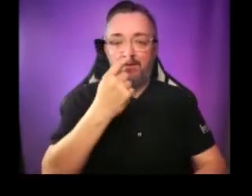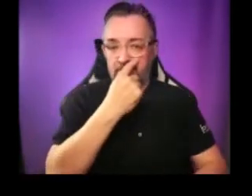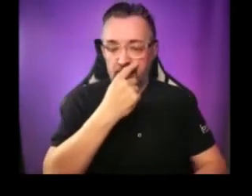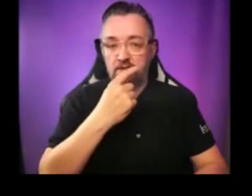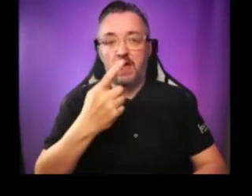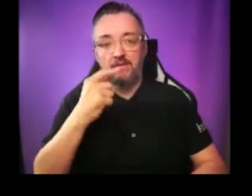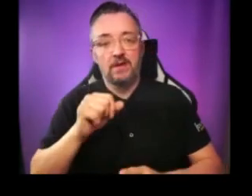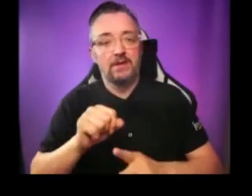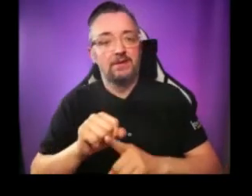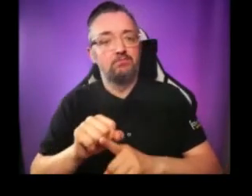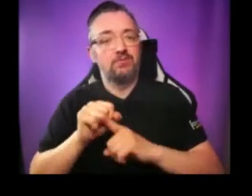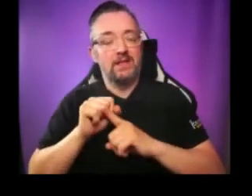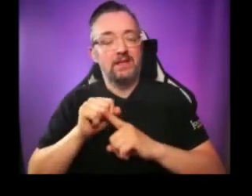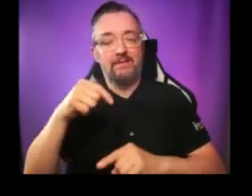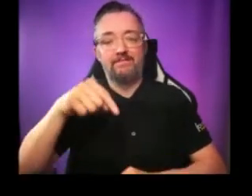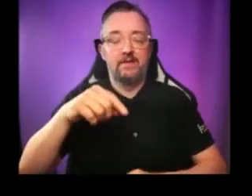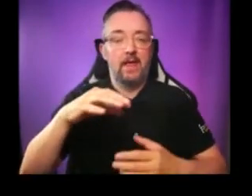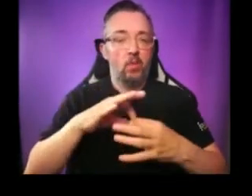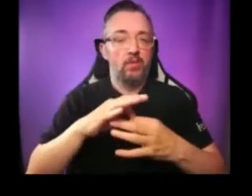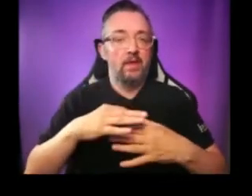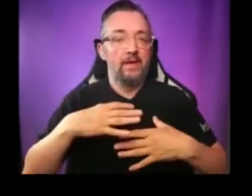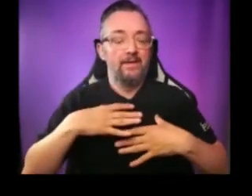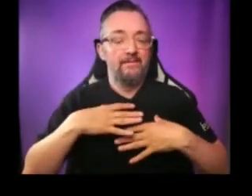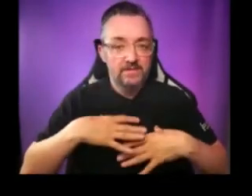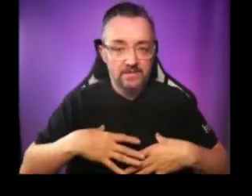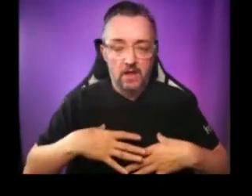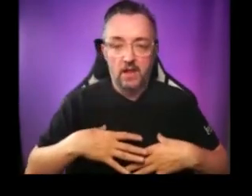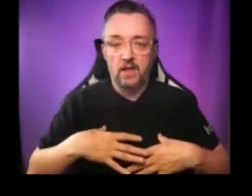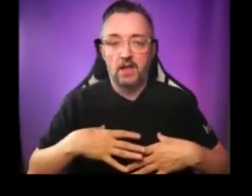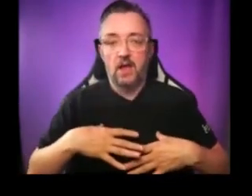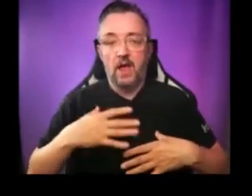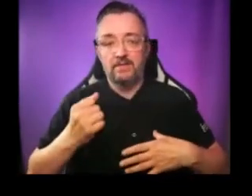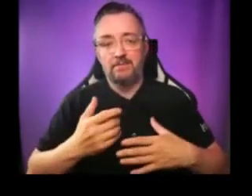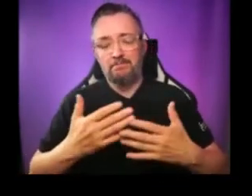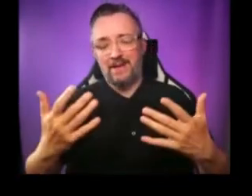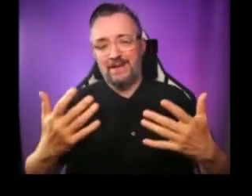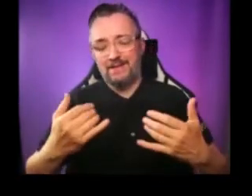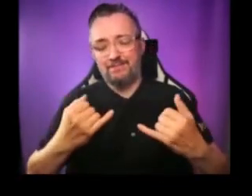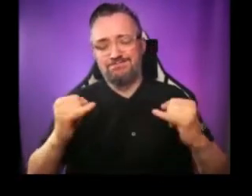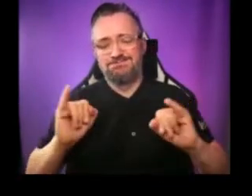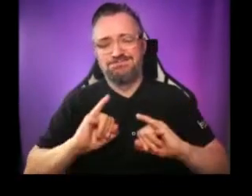protective effect of physical activity on a range of many chronic conditions,